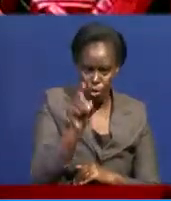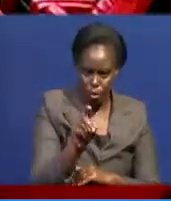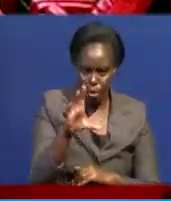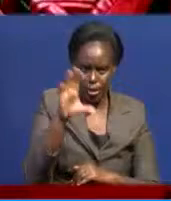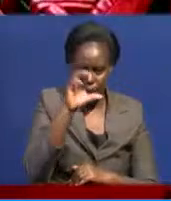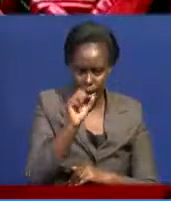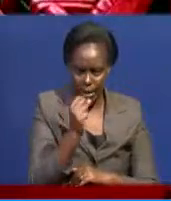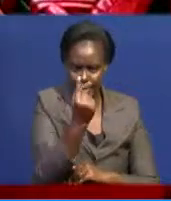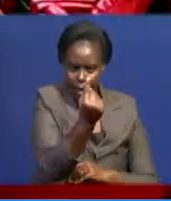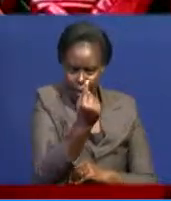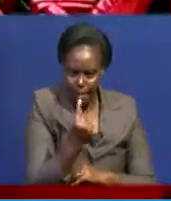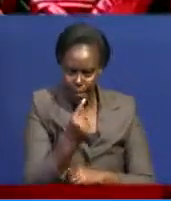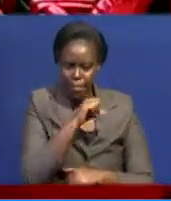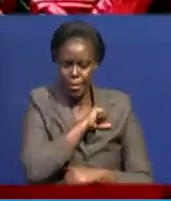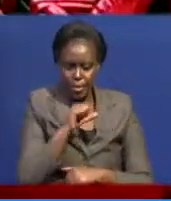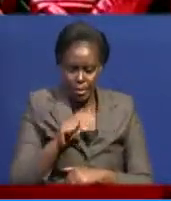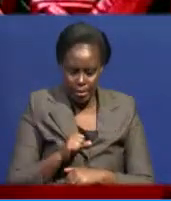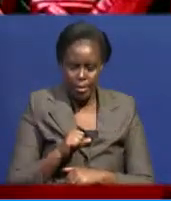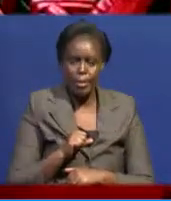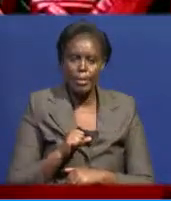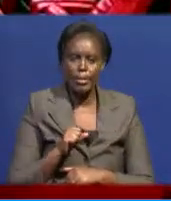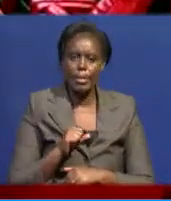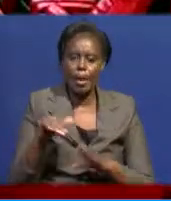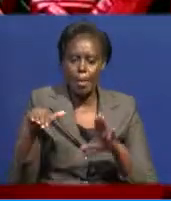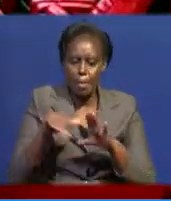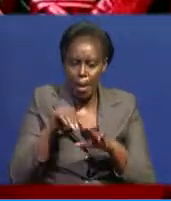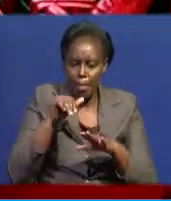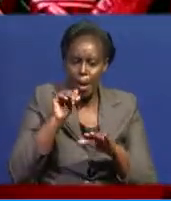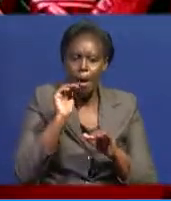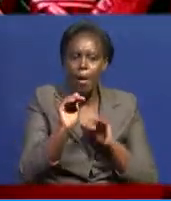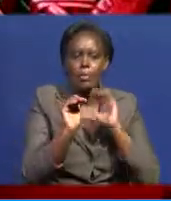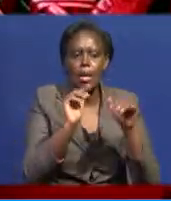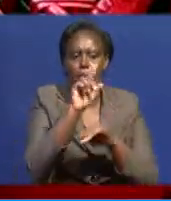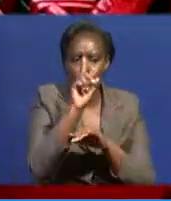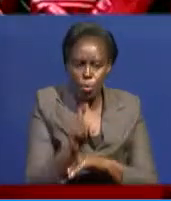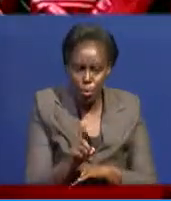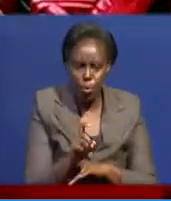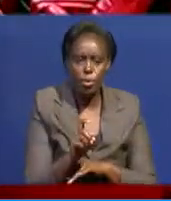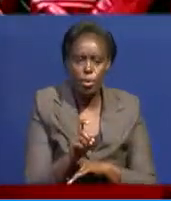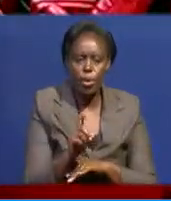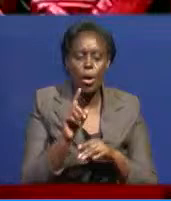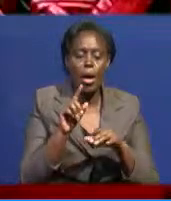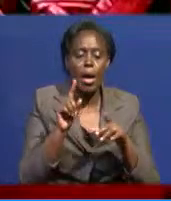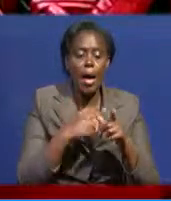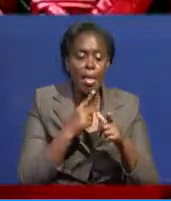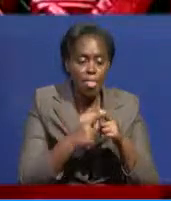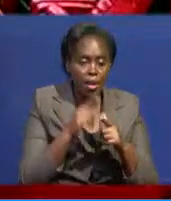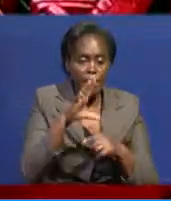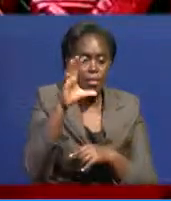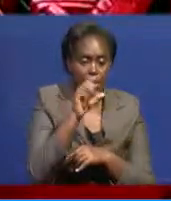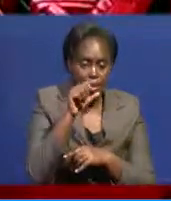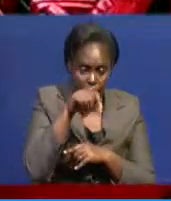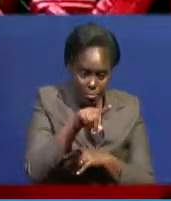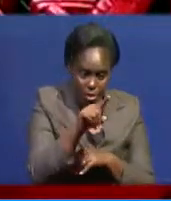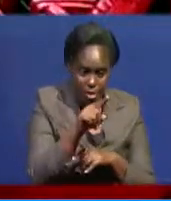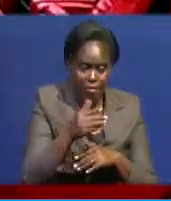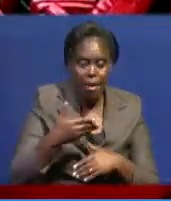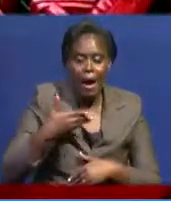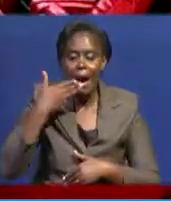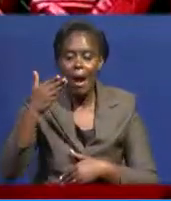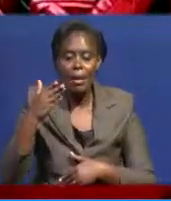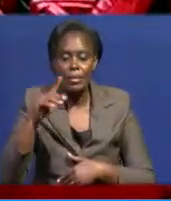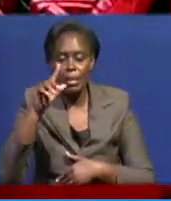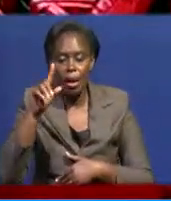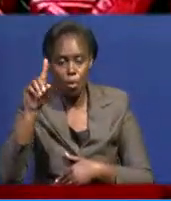the Senate and are allowed or are given an opportunity to respond to these questions that are